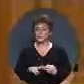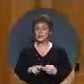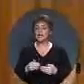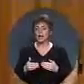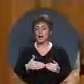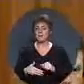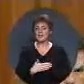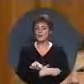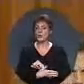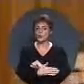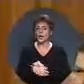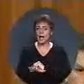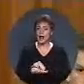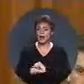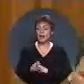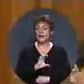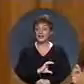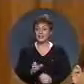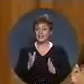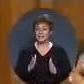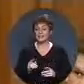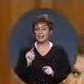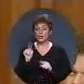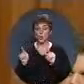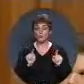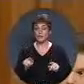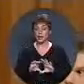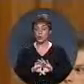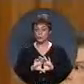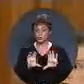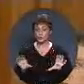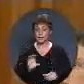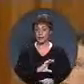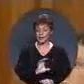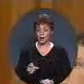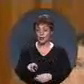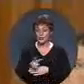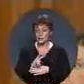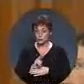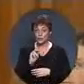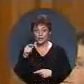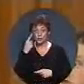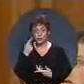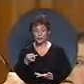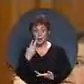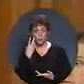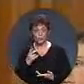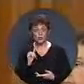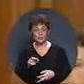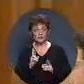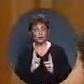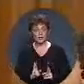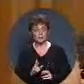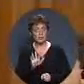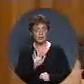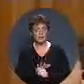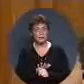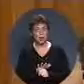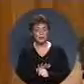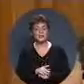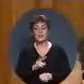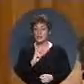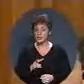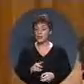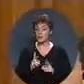country are watching the government carefully to see if the minister keeps his word and respects this motion. This is a